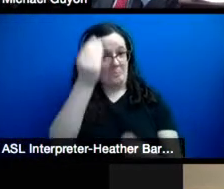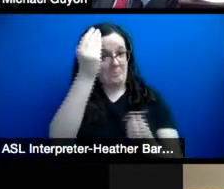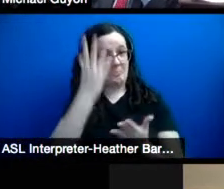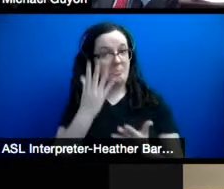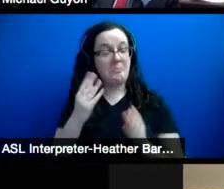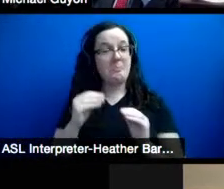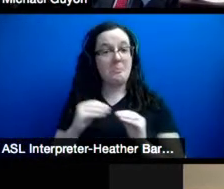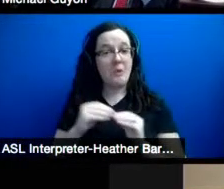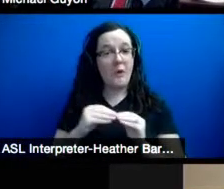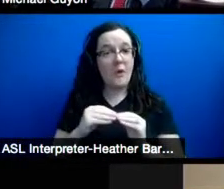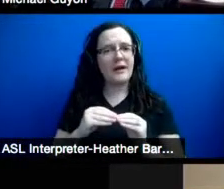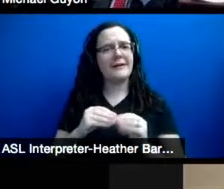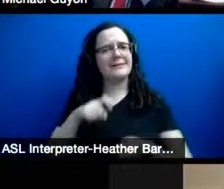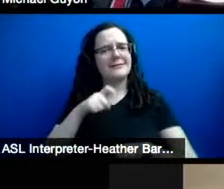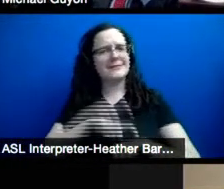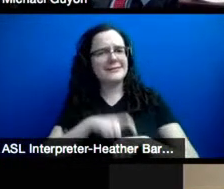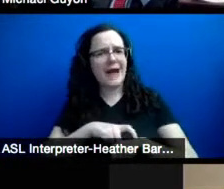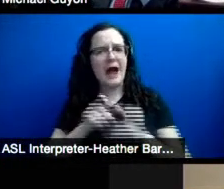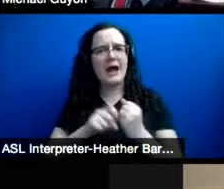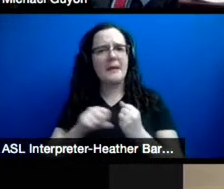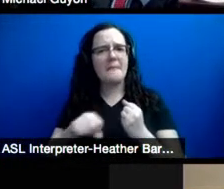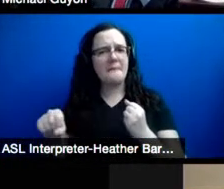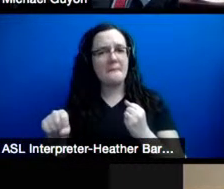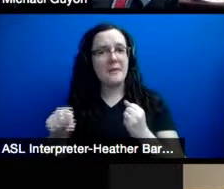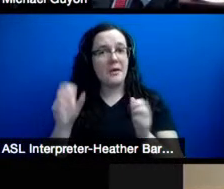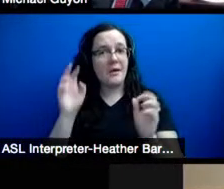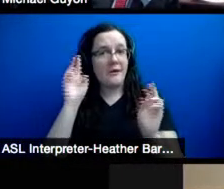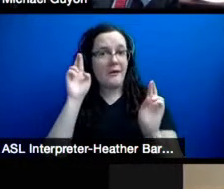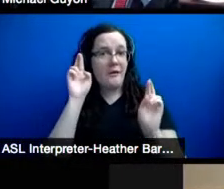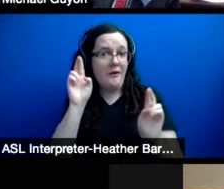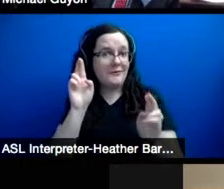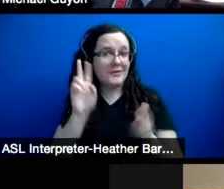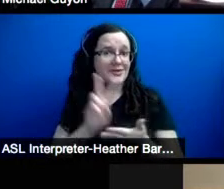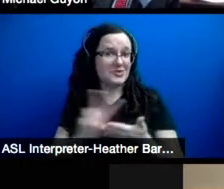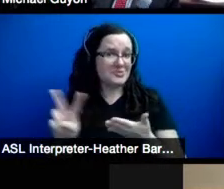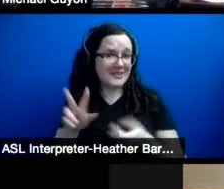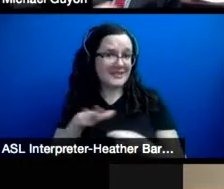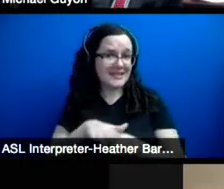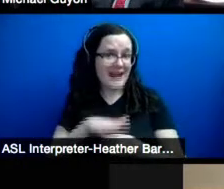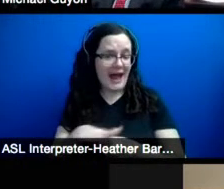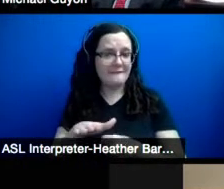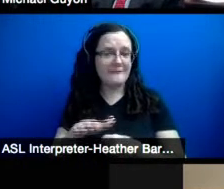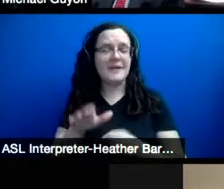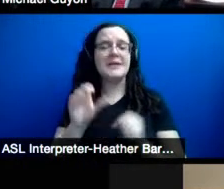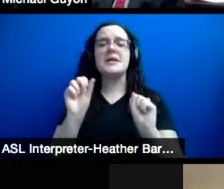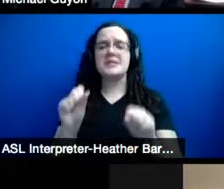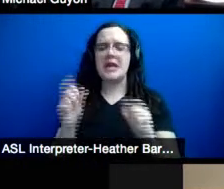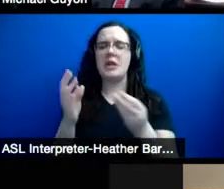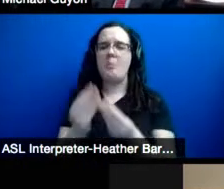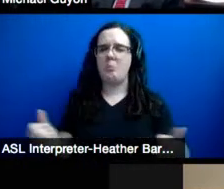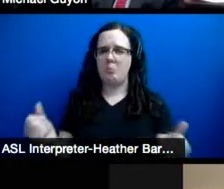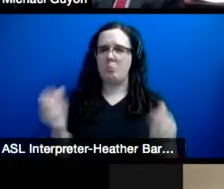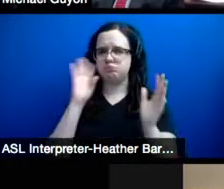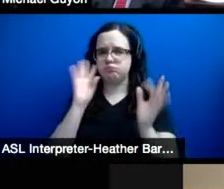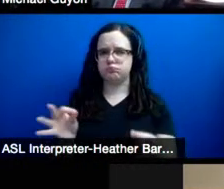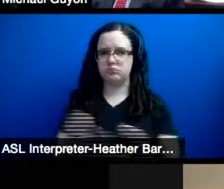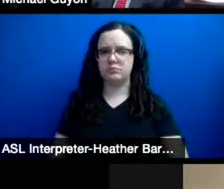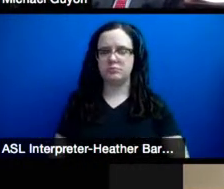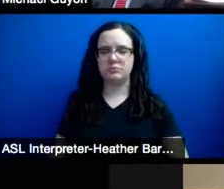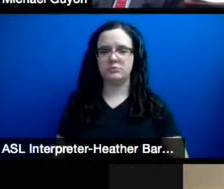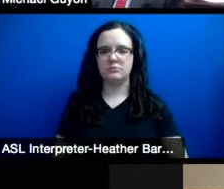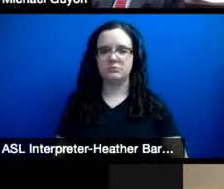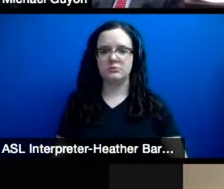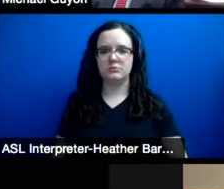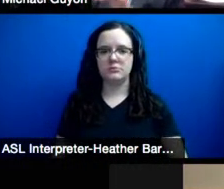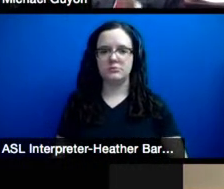time, hopefully only 2 weeks worth, that we can get resolved. So we'll have a much